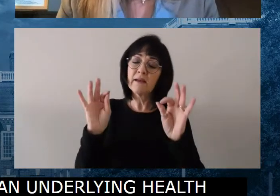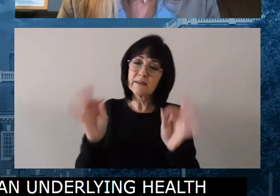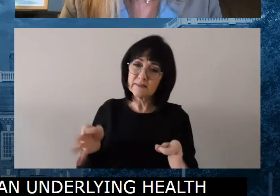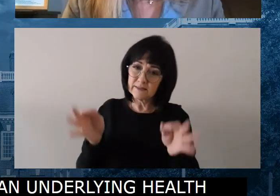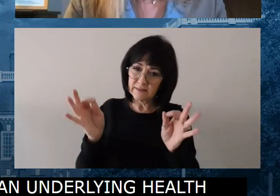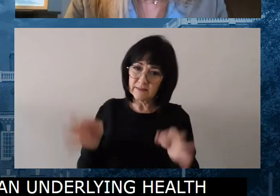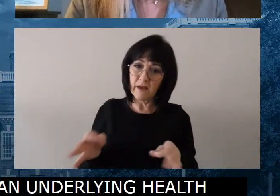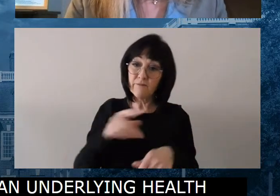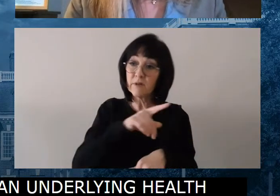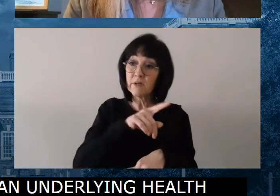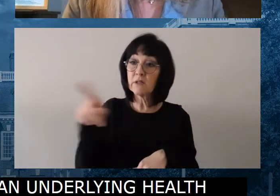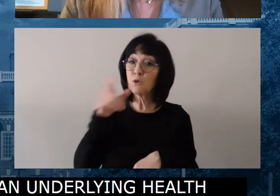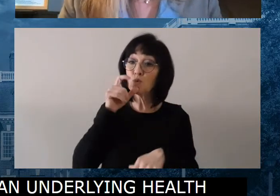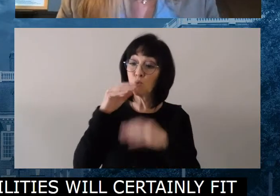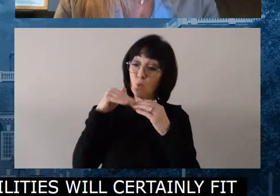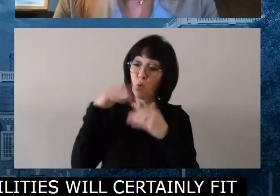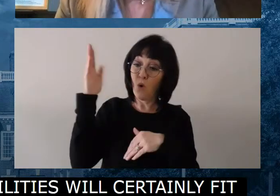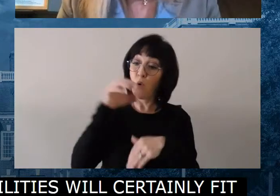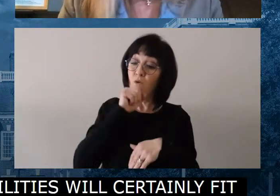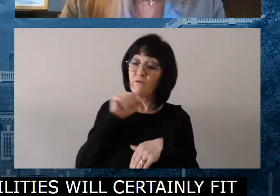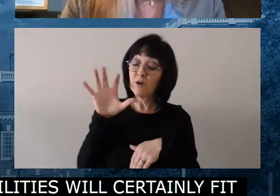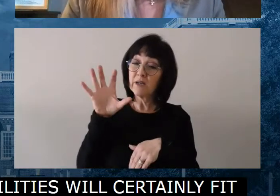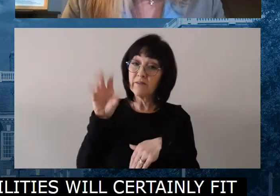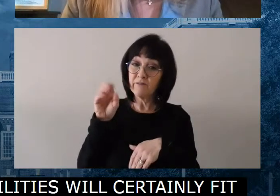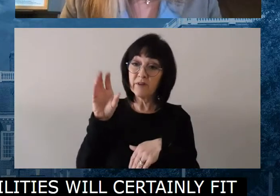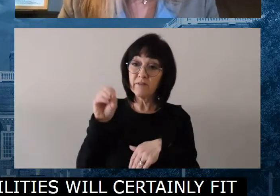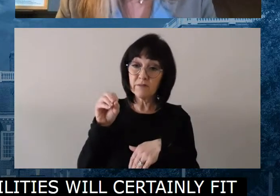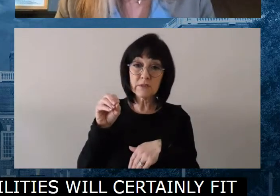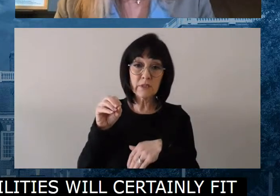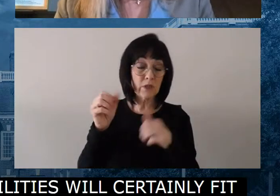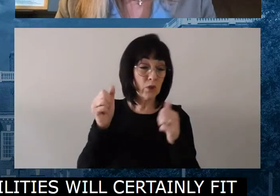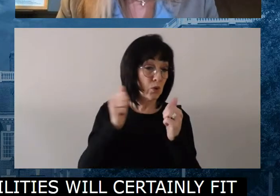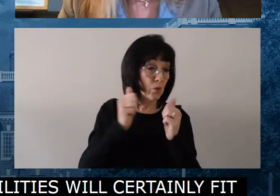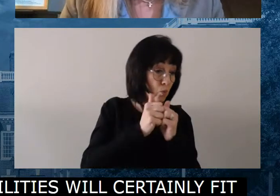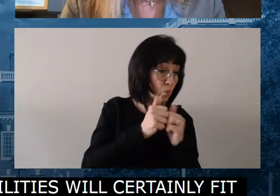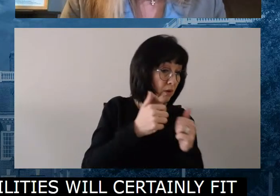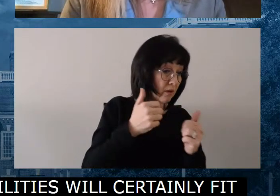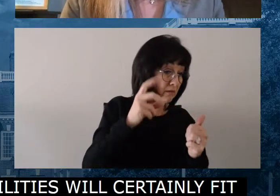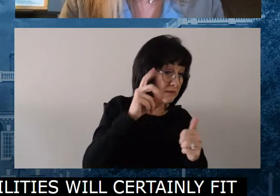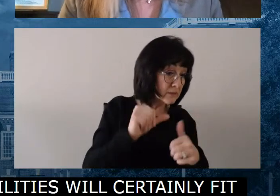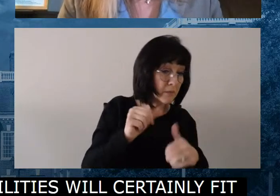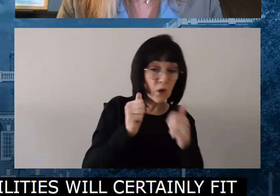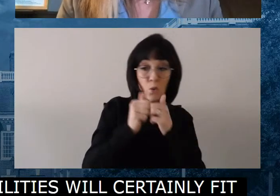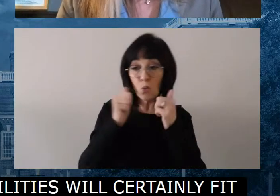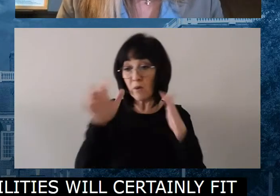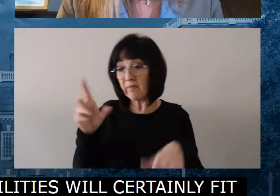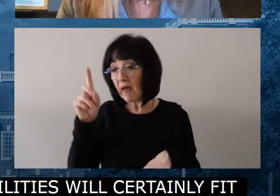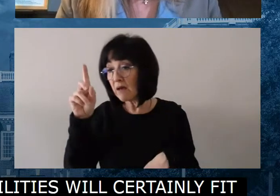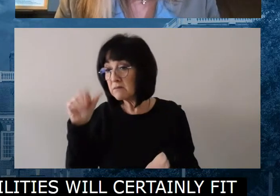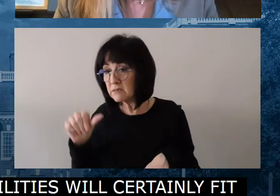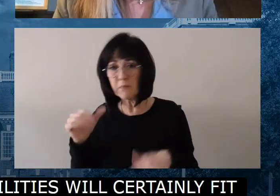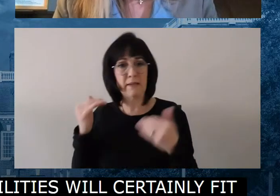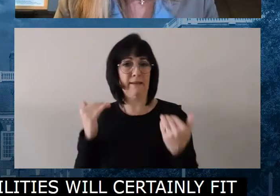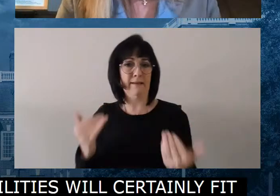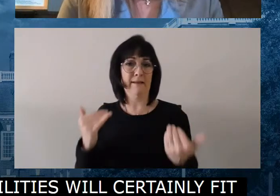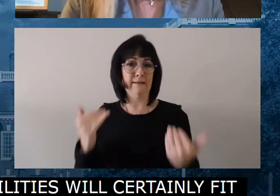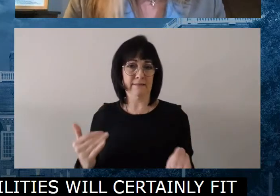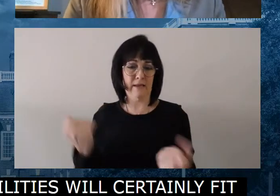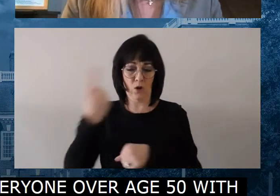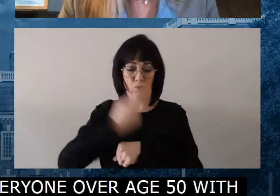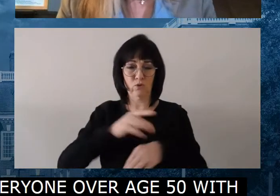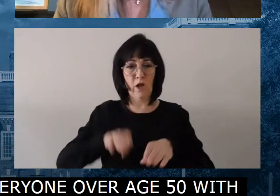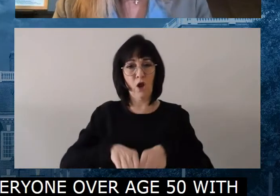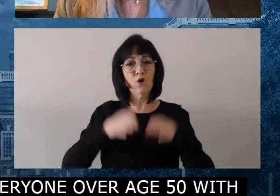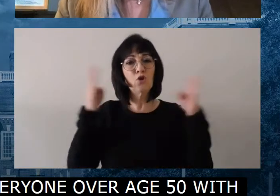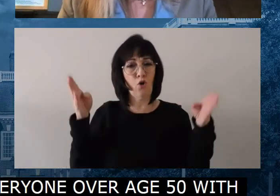50 with or without disabilities are eligible to get their vaccine at pharmacies. And as the